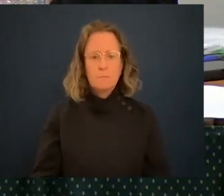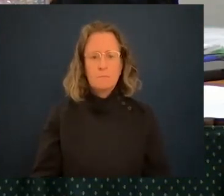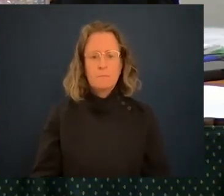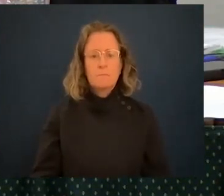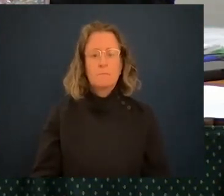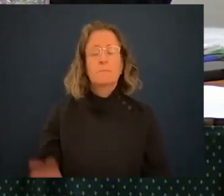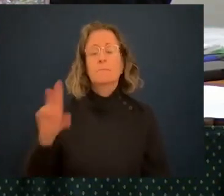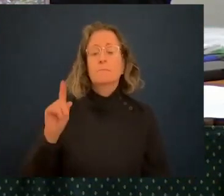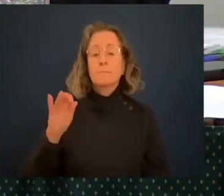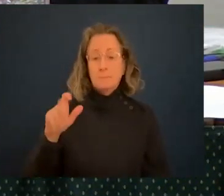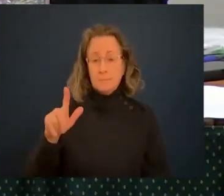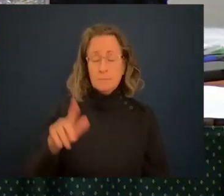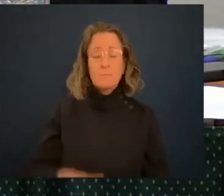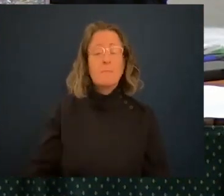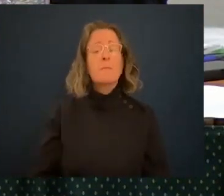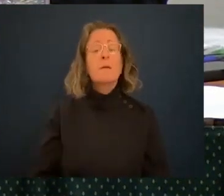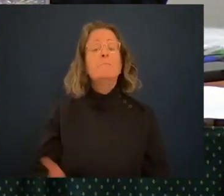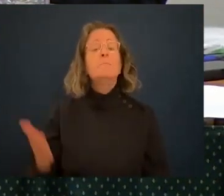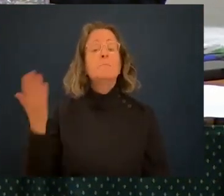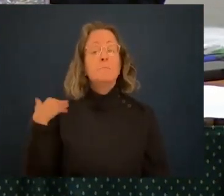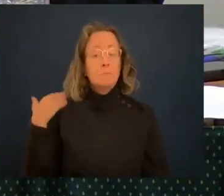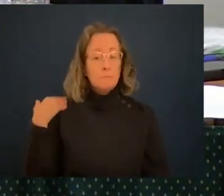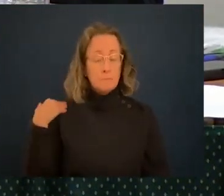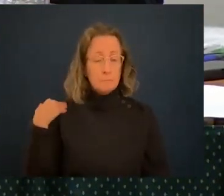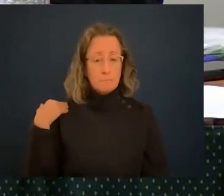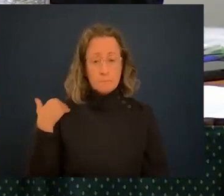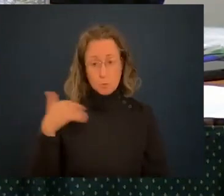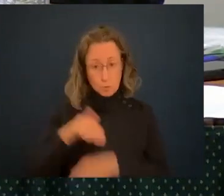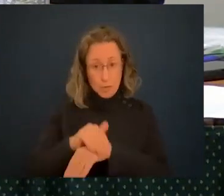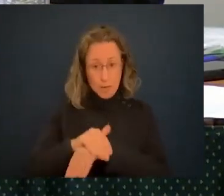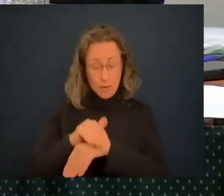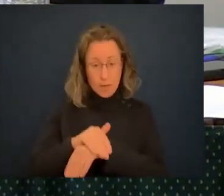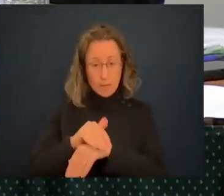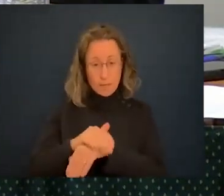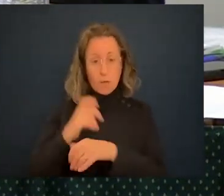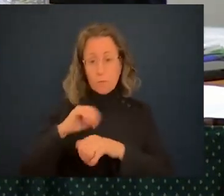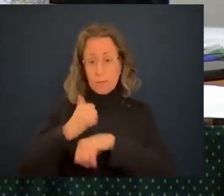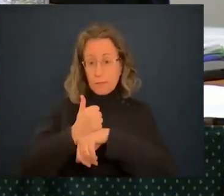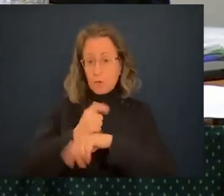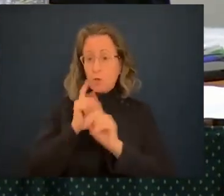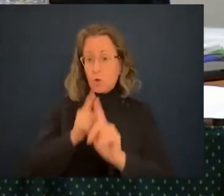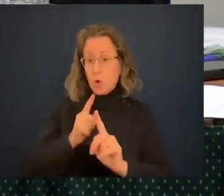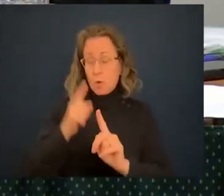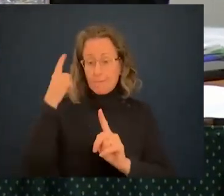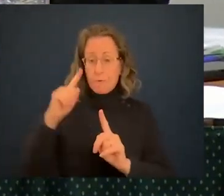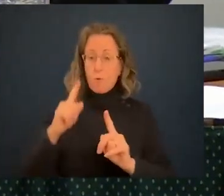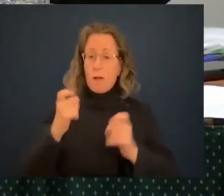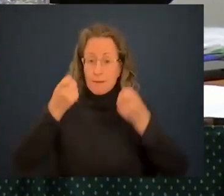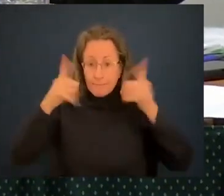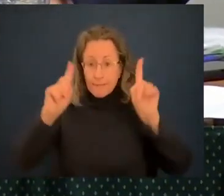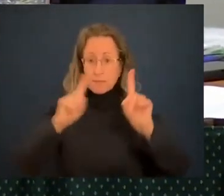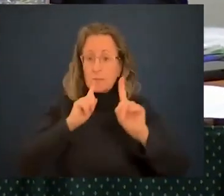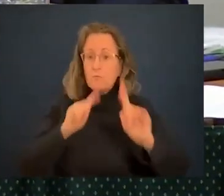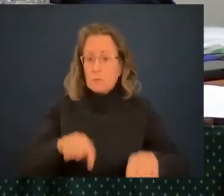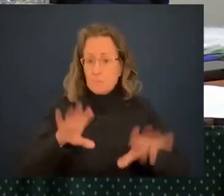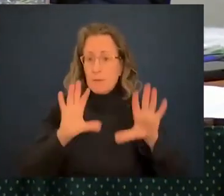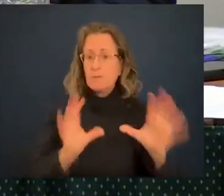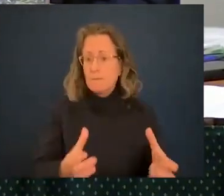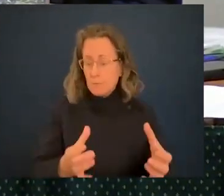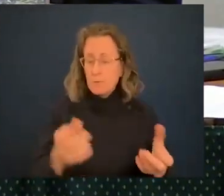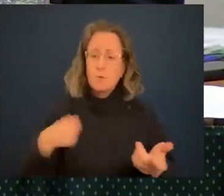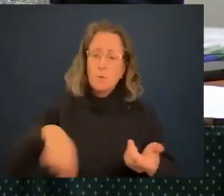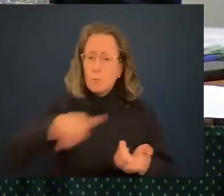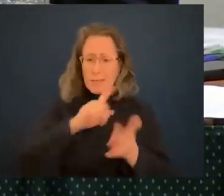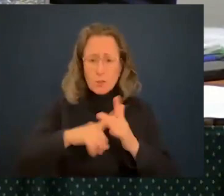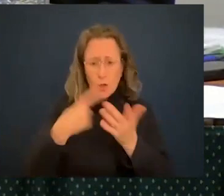we set a goal for an effective response force and in that discussion we started talking about money